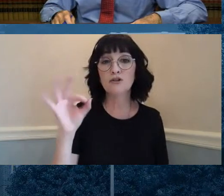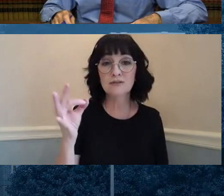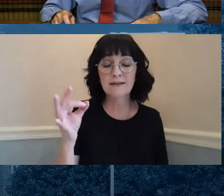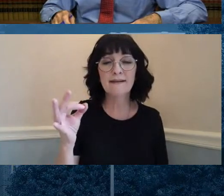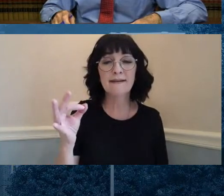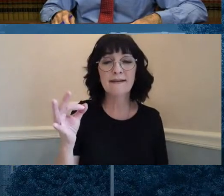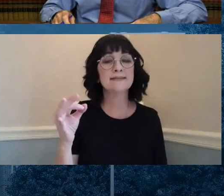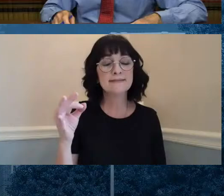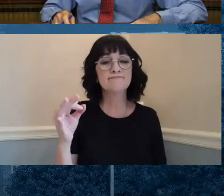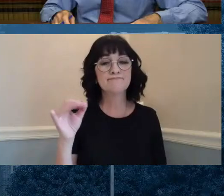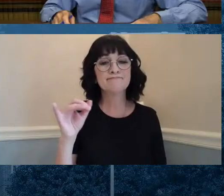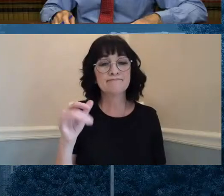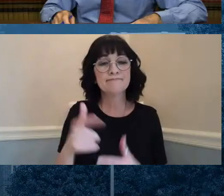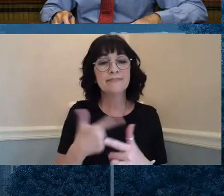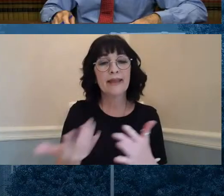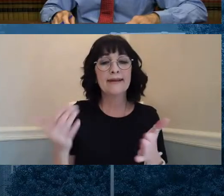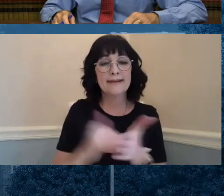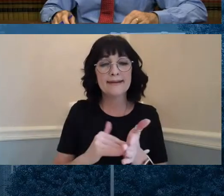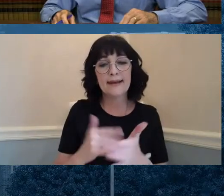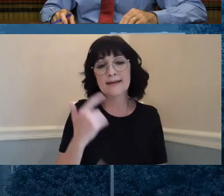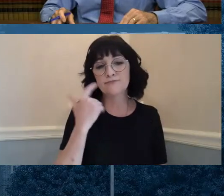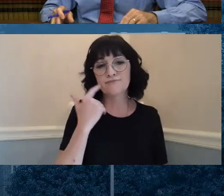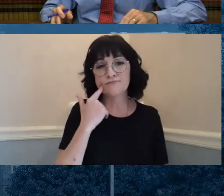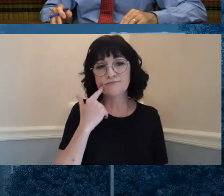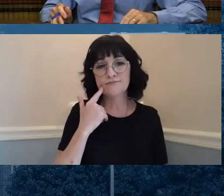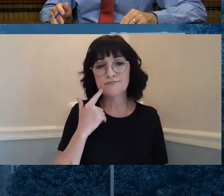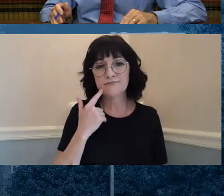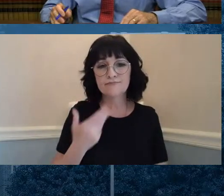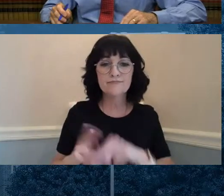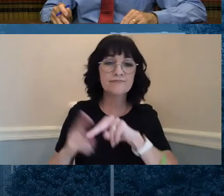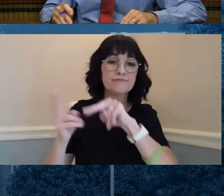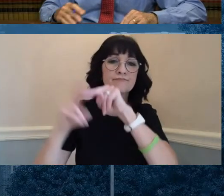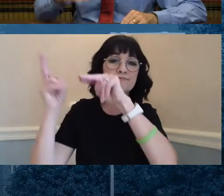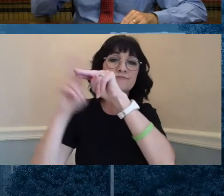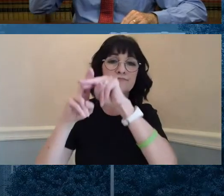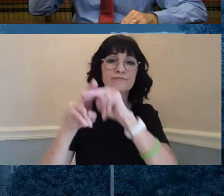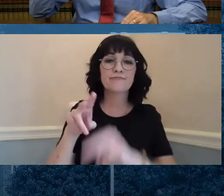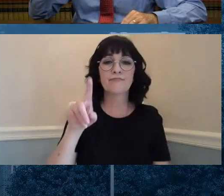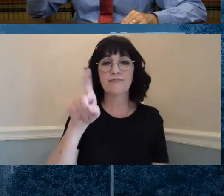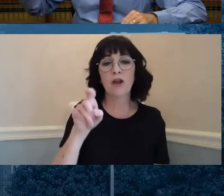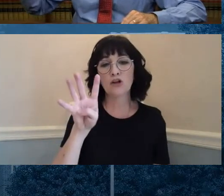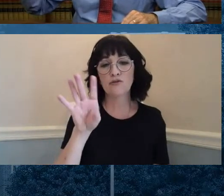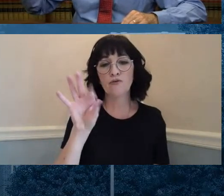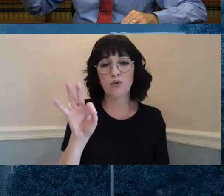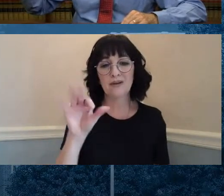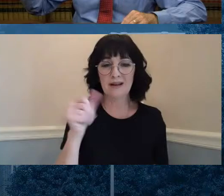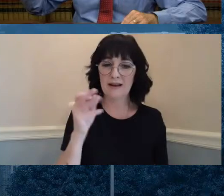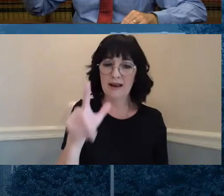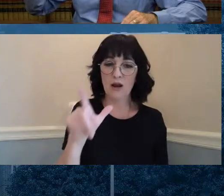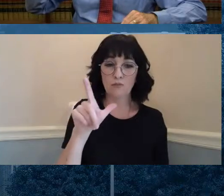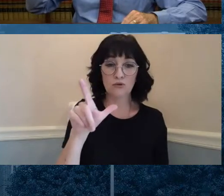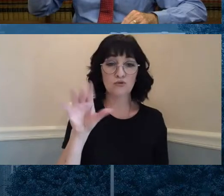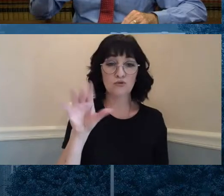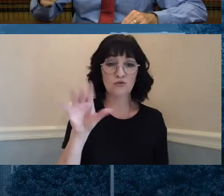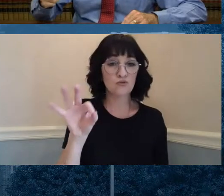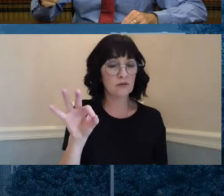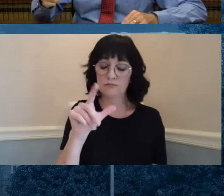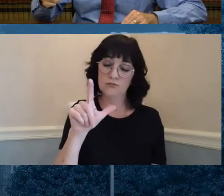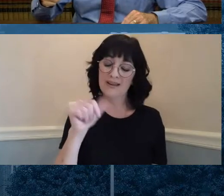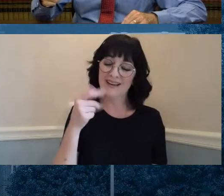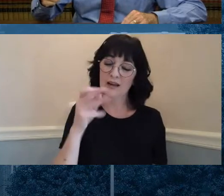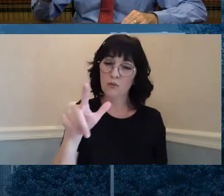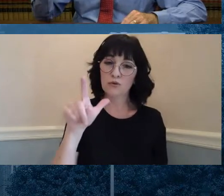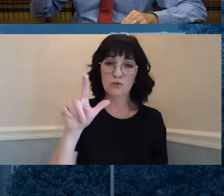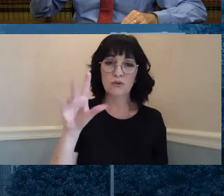graph where we've gone up to 149 again. Now starting to flatten out. Now that